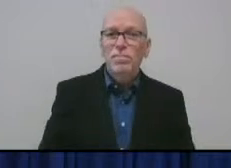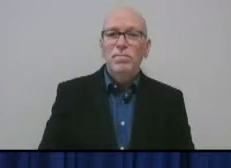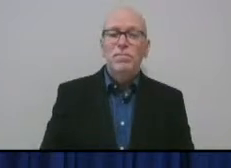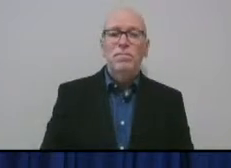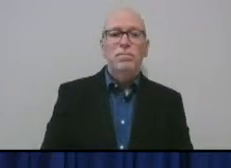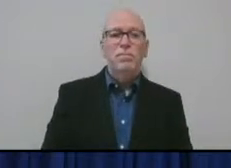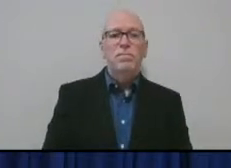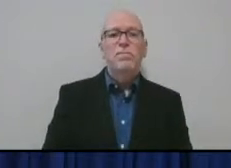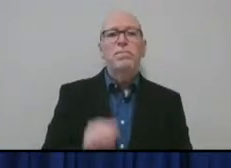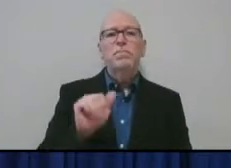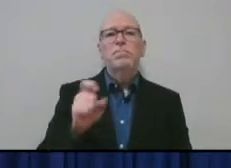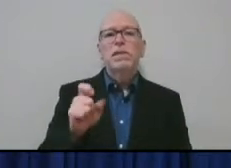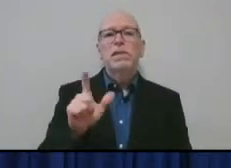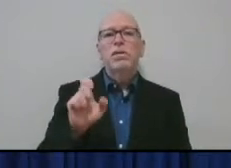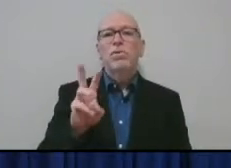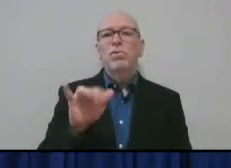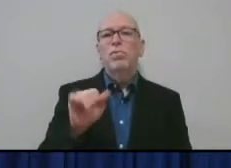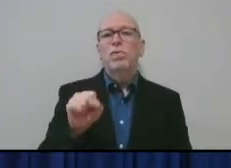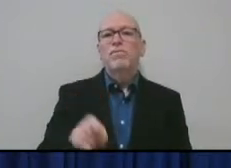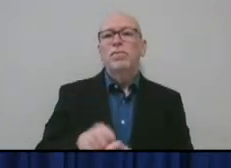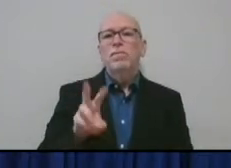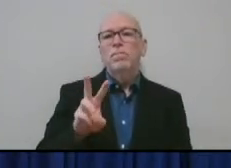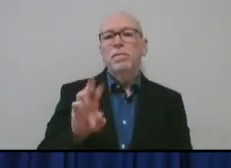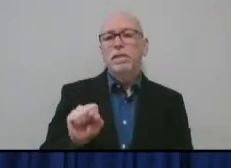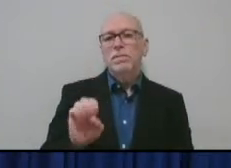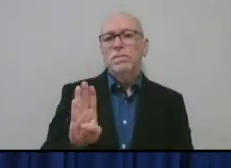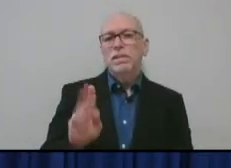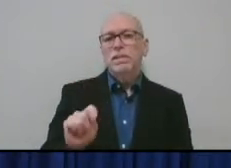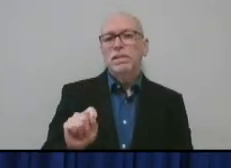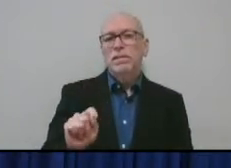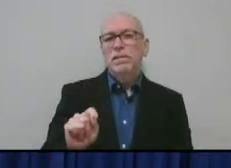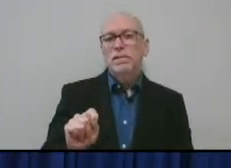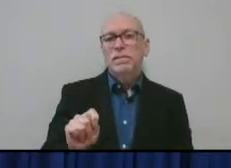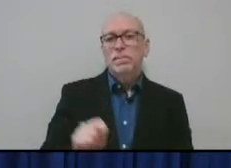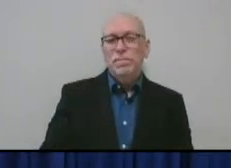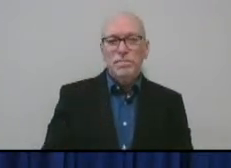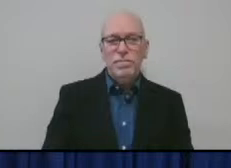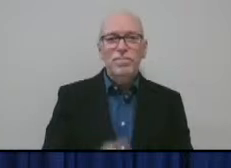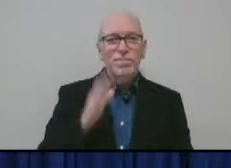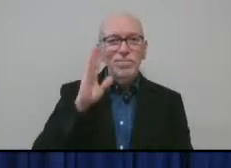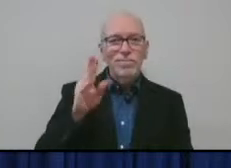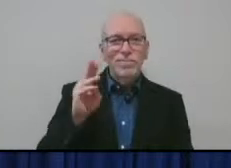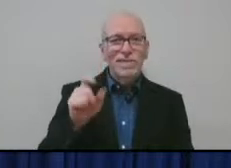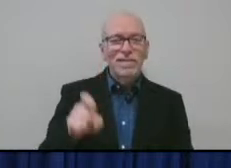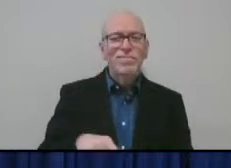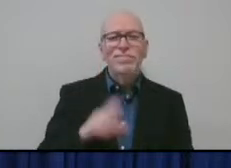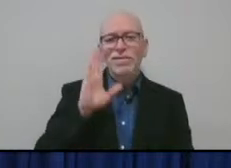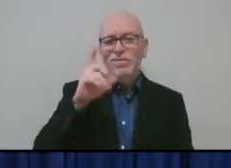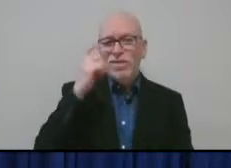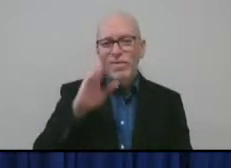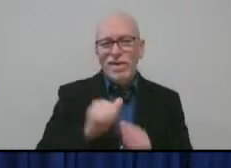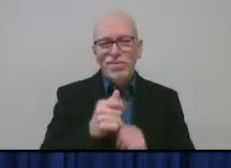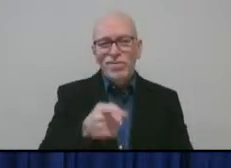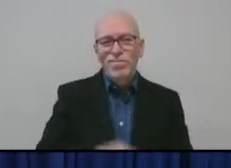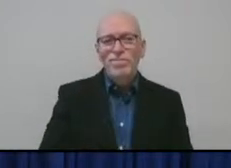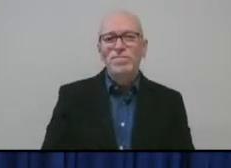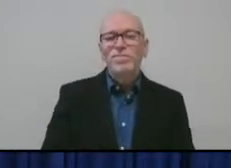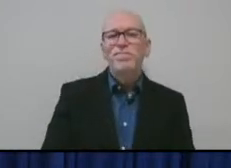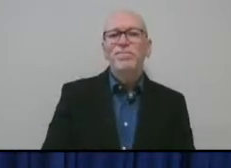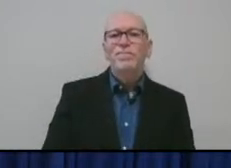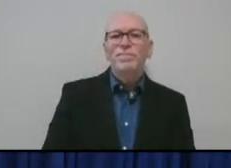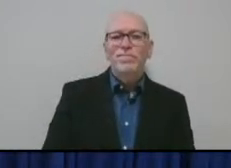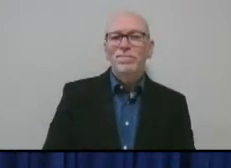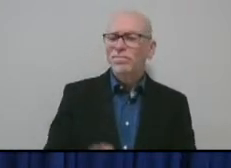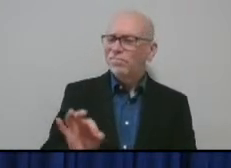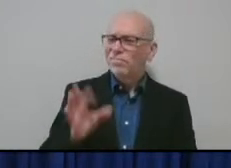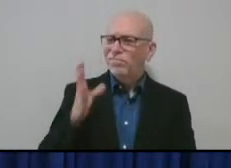Max Lewis, WSBT. Afternoon, Max. Good afternoon, Governor. How are you? Pretty